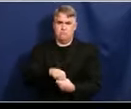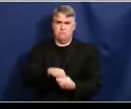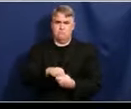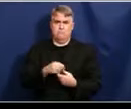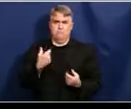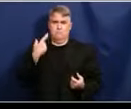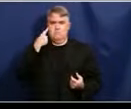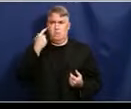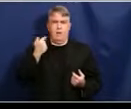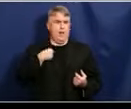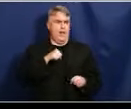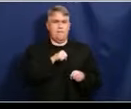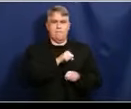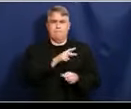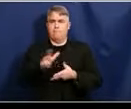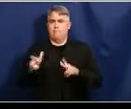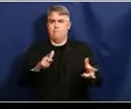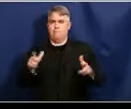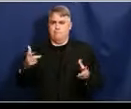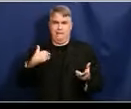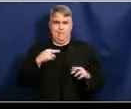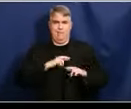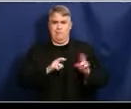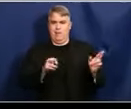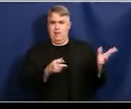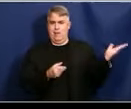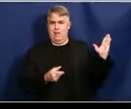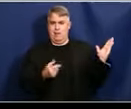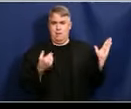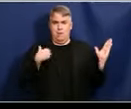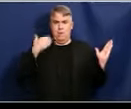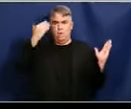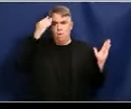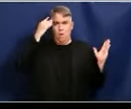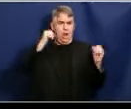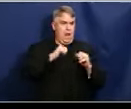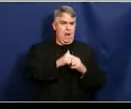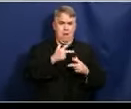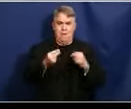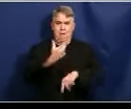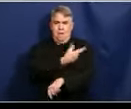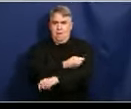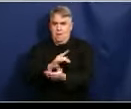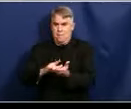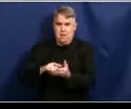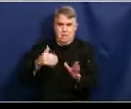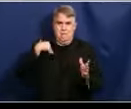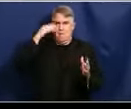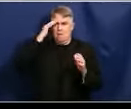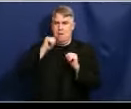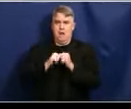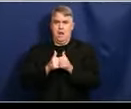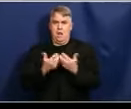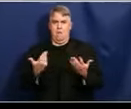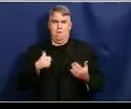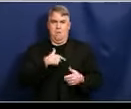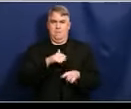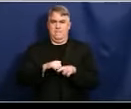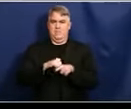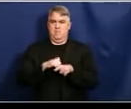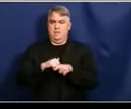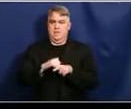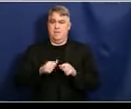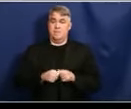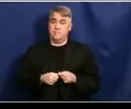used to taking medicine, so to speak, into people's homes. And in December, we were asked to have our paramedics